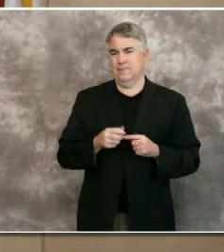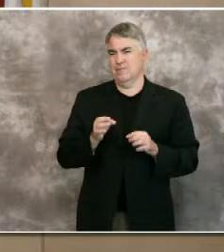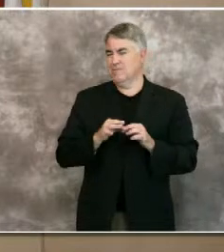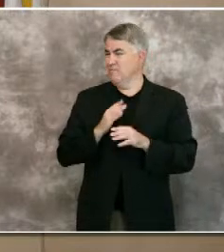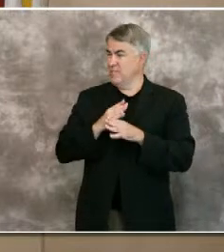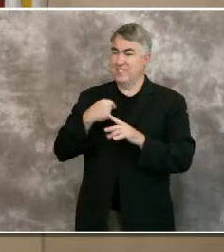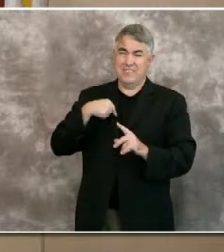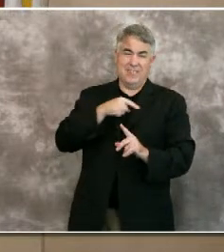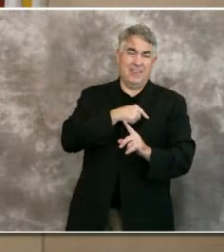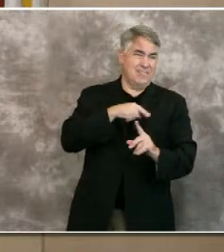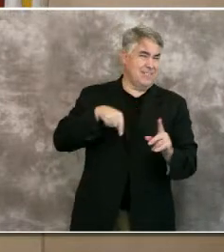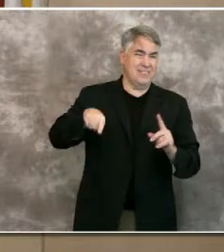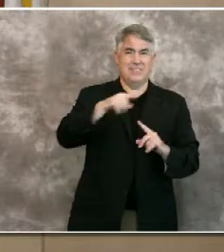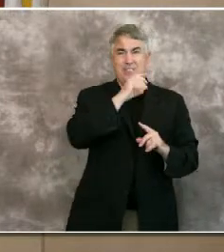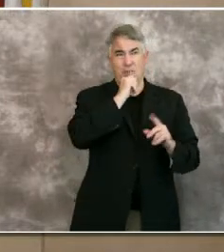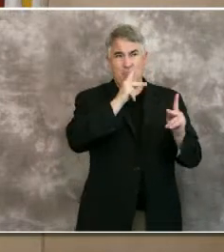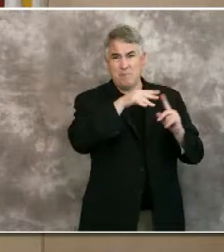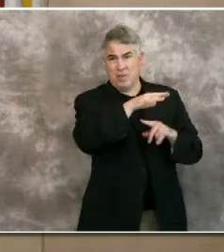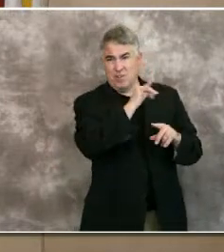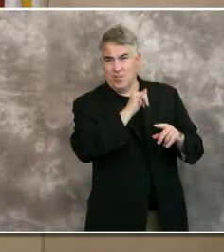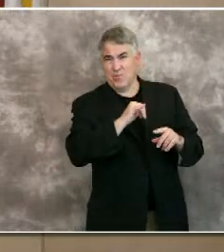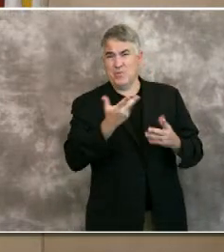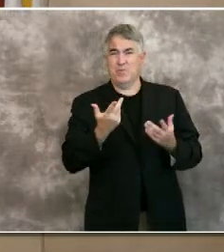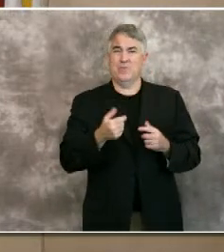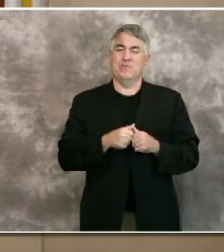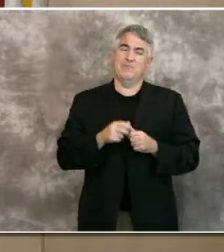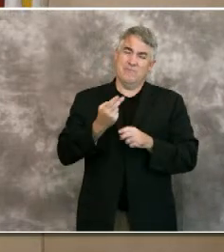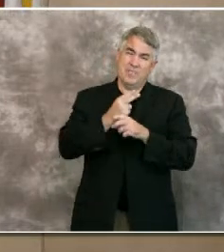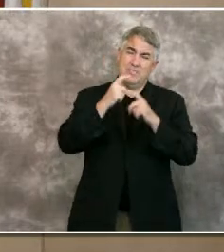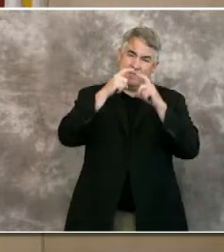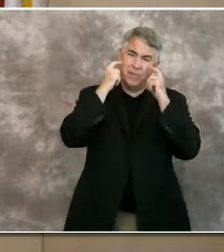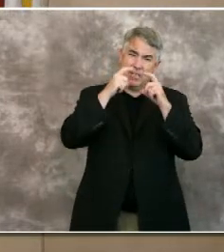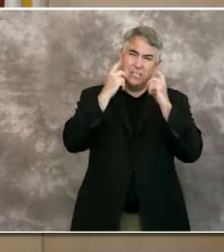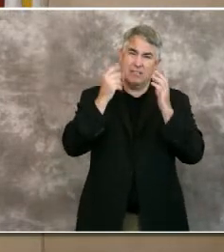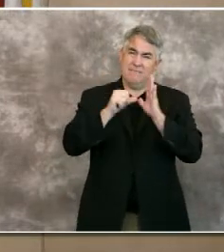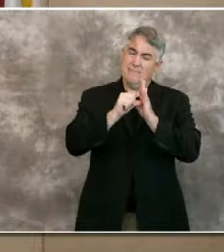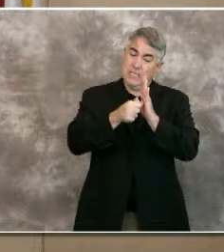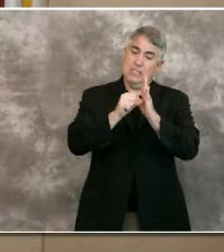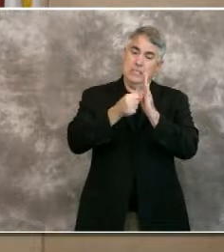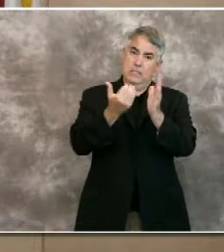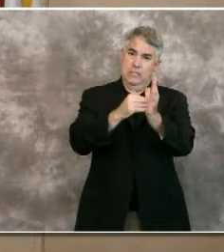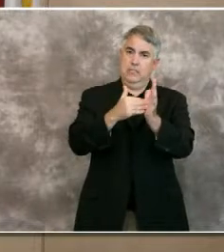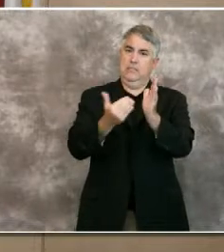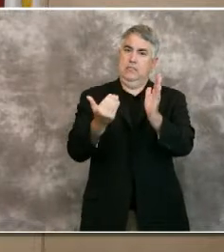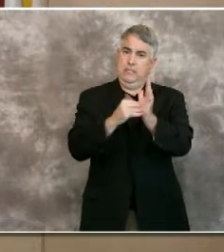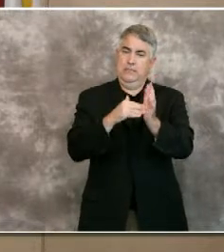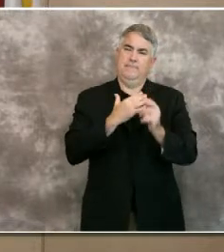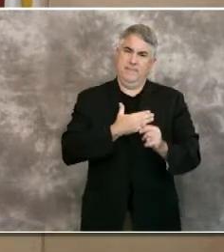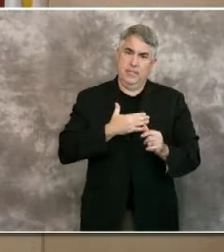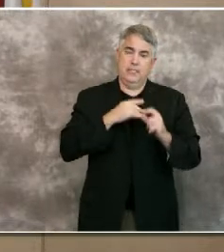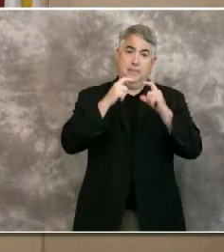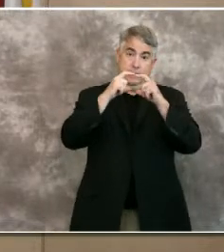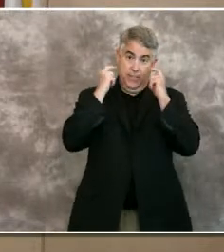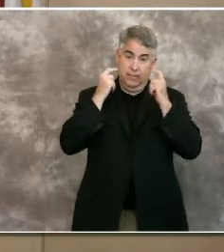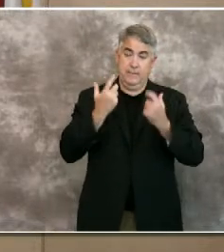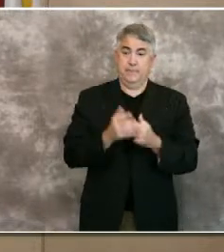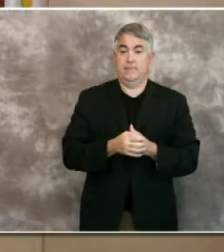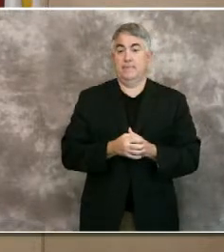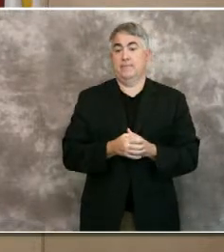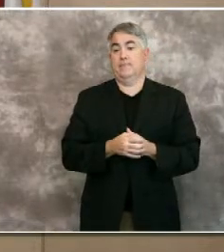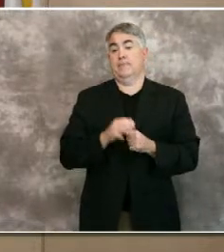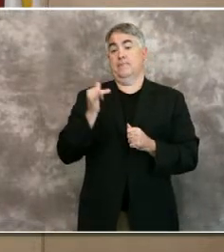With everyone wearing face coverings as appropriately defined, the entire community